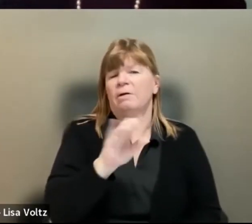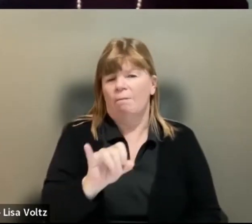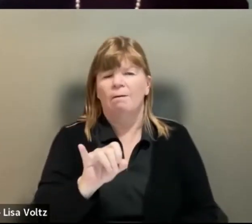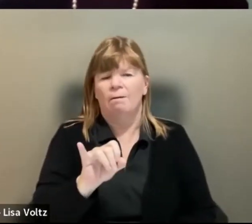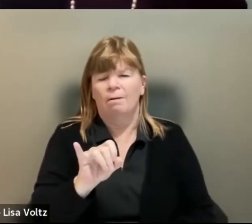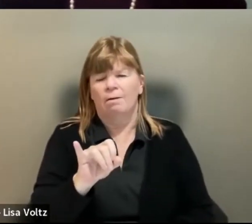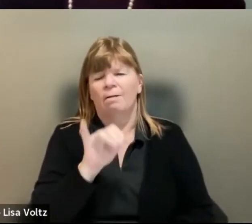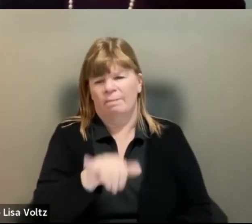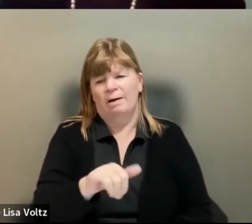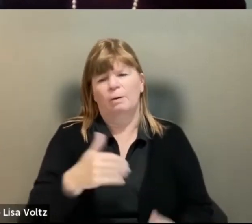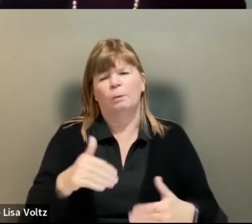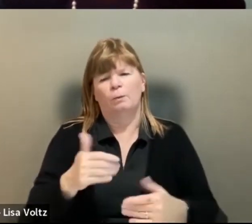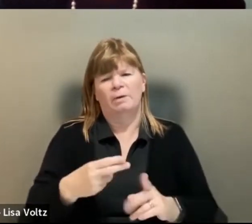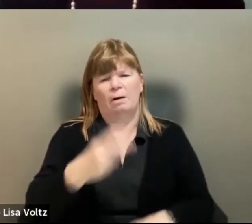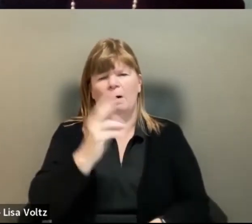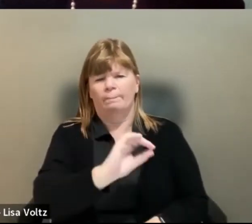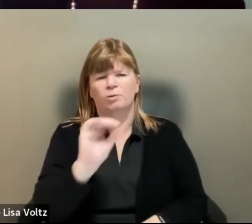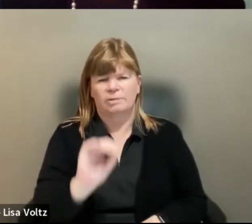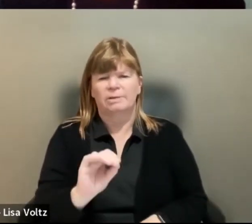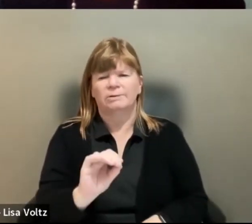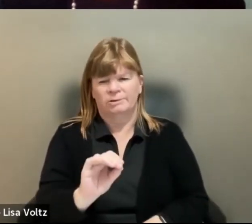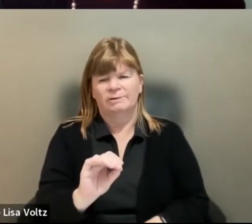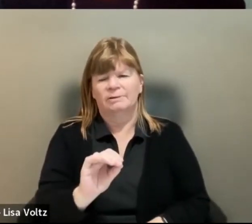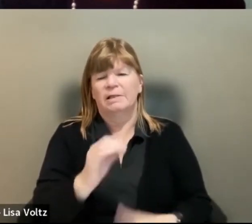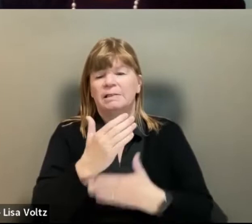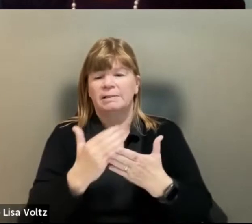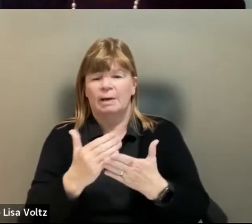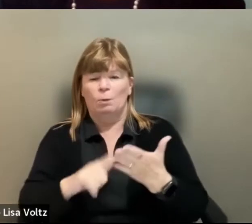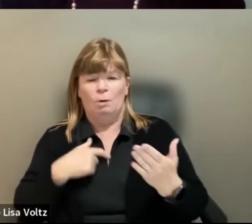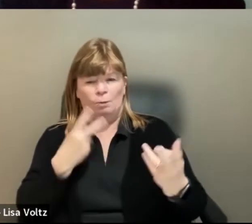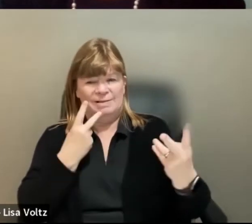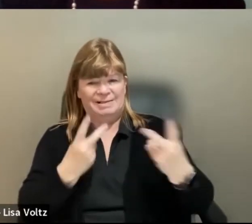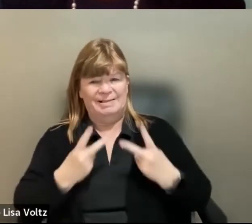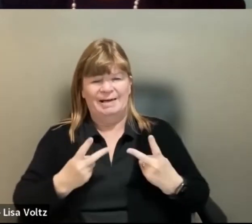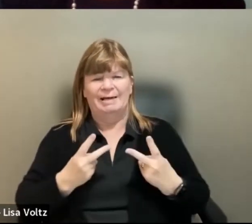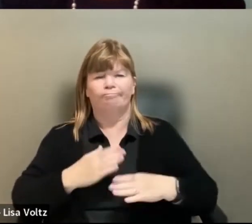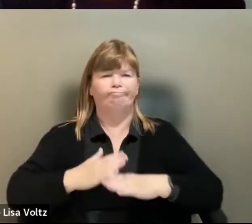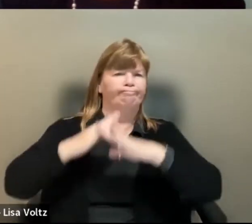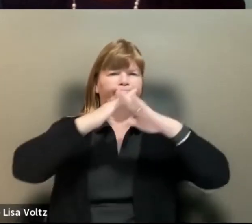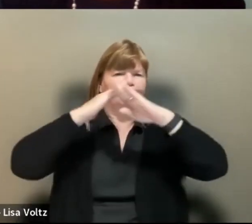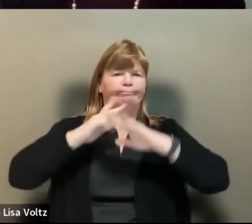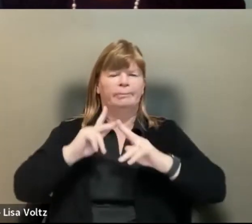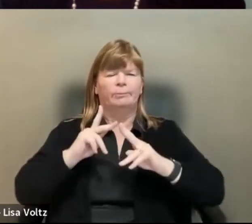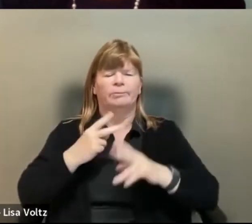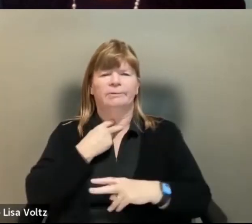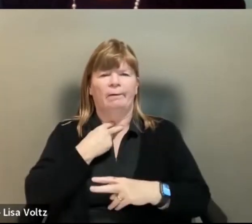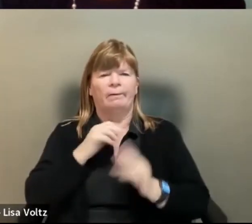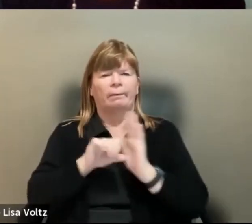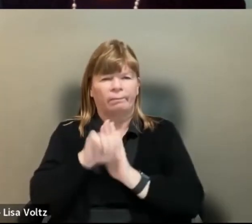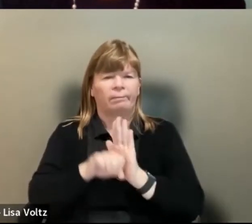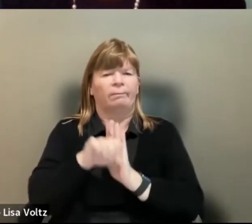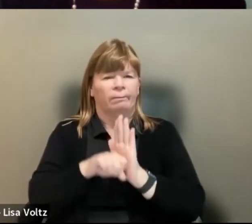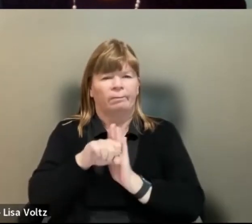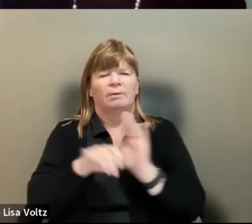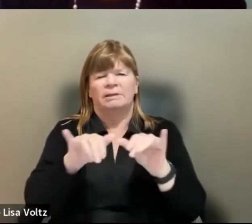be a pretty high percentage. And that some of what we're seeing that's keeping people kind of stuck in that loop of the